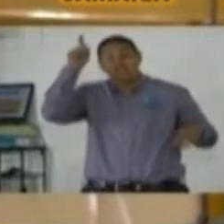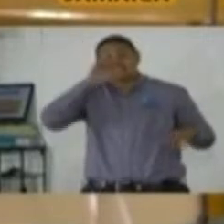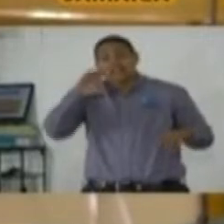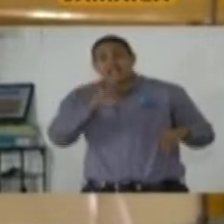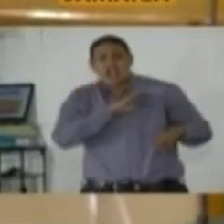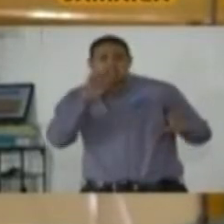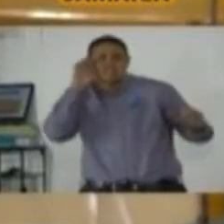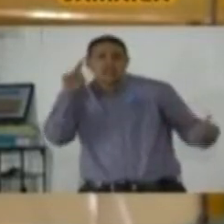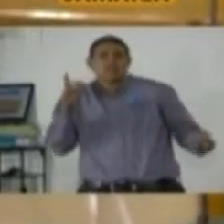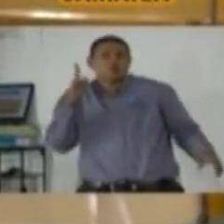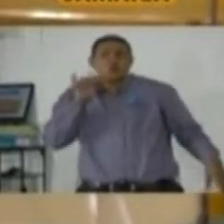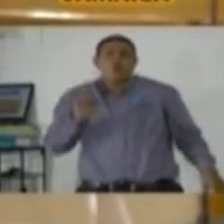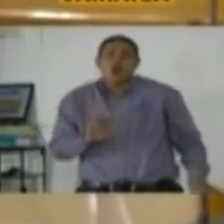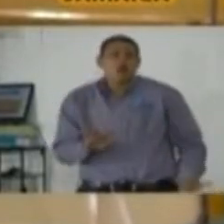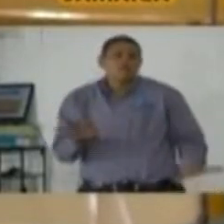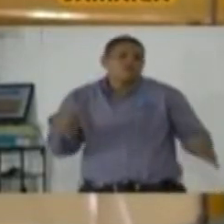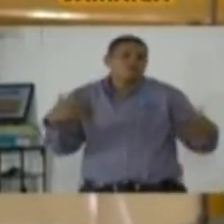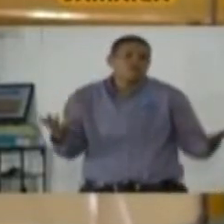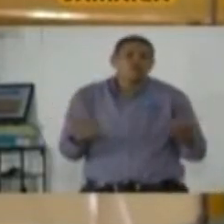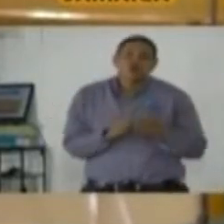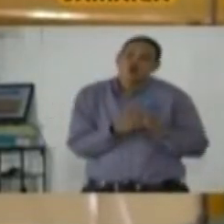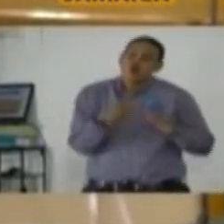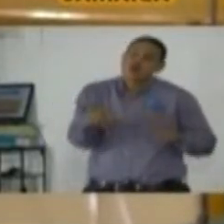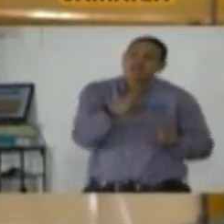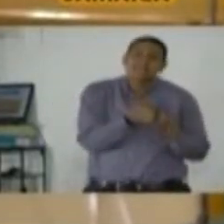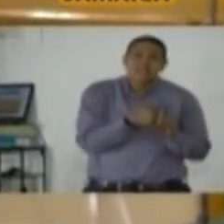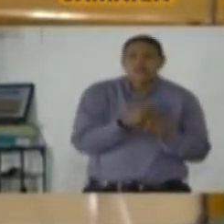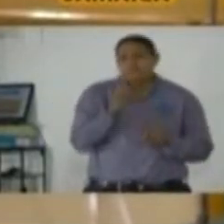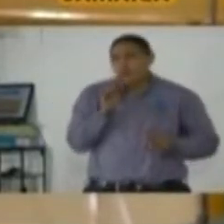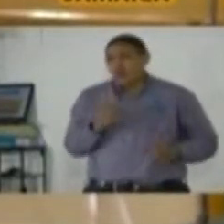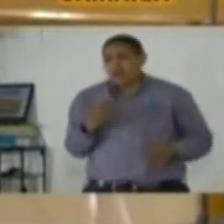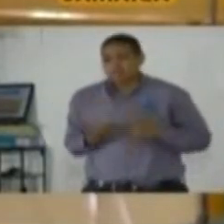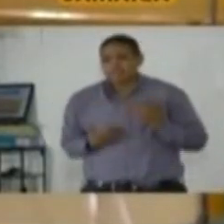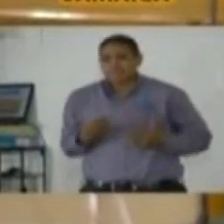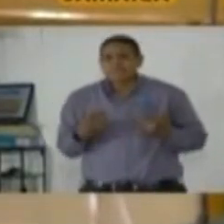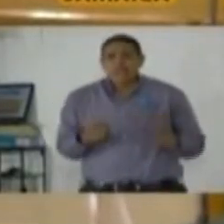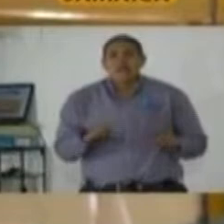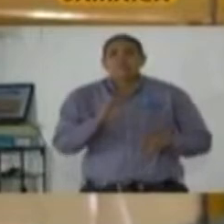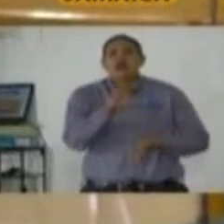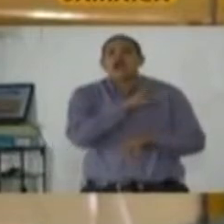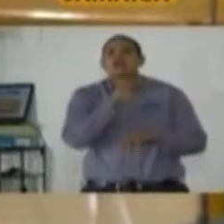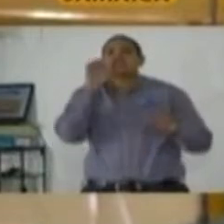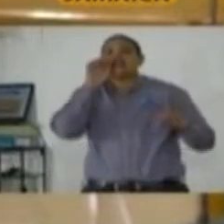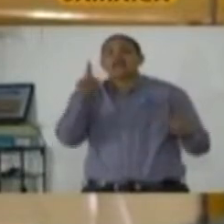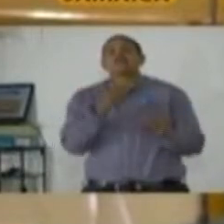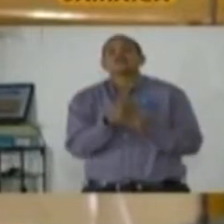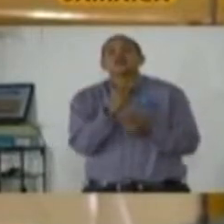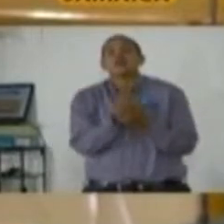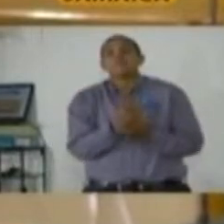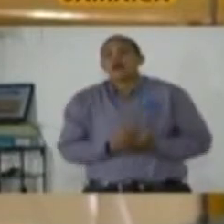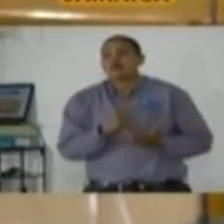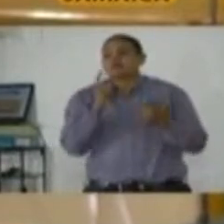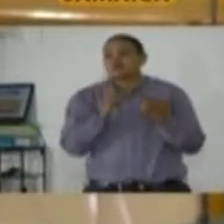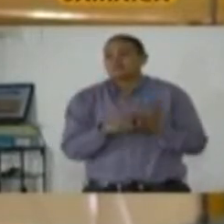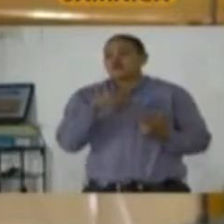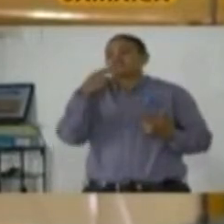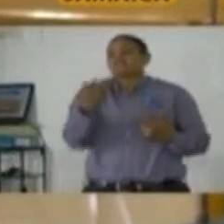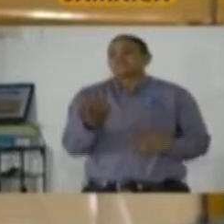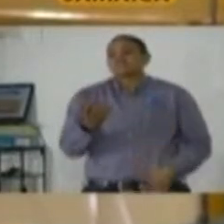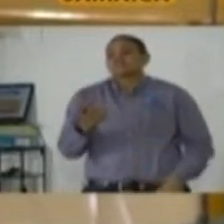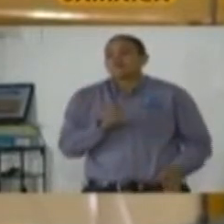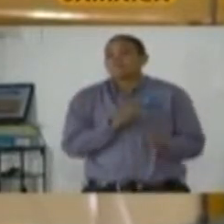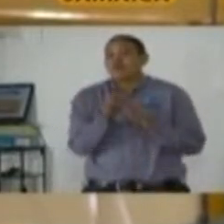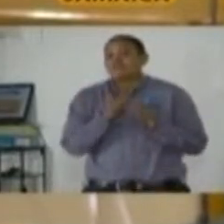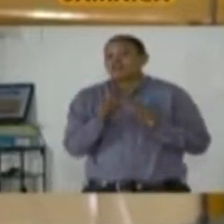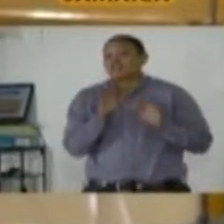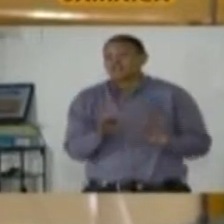education, what does it look like, how do we implement it. The character education task force include